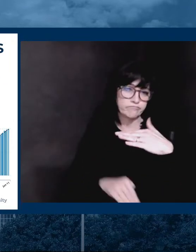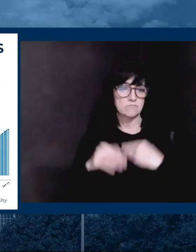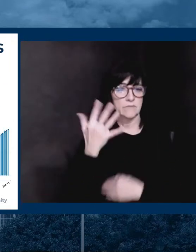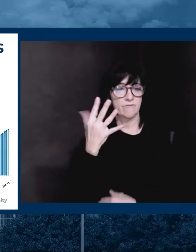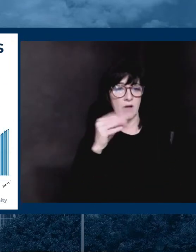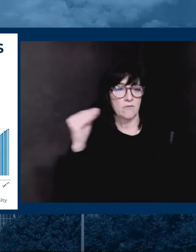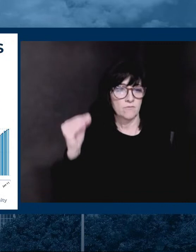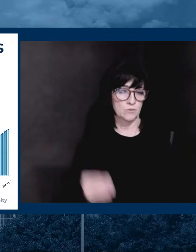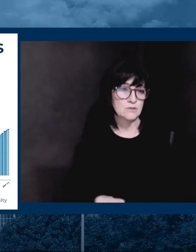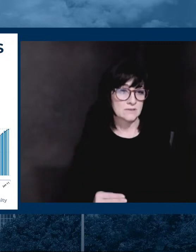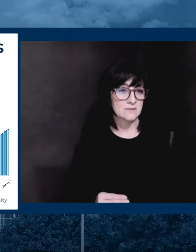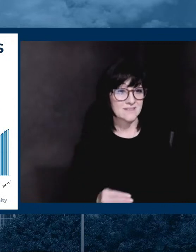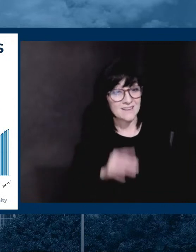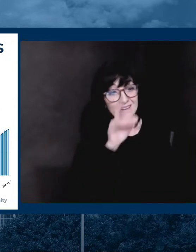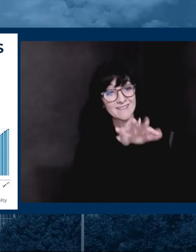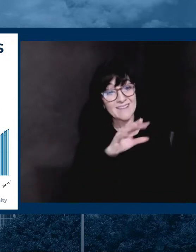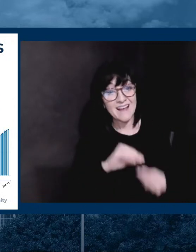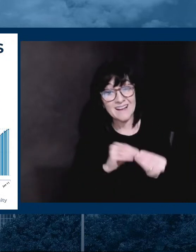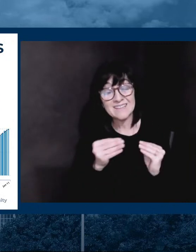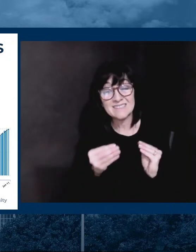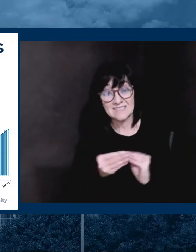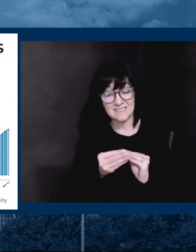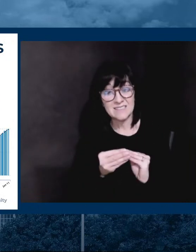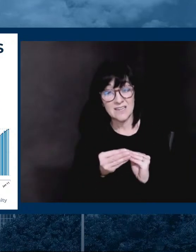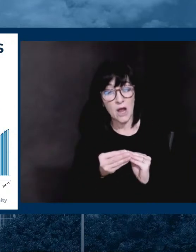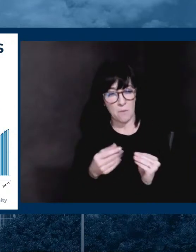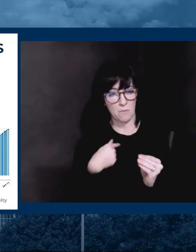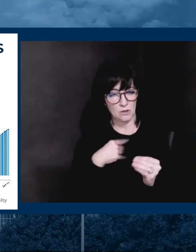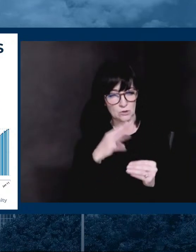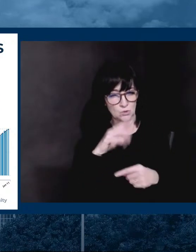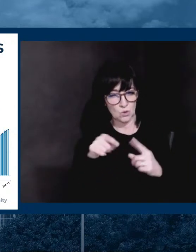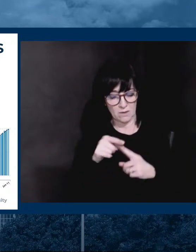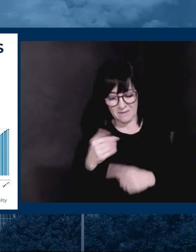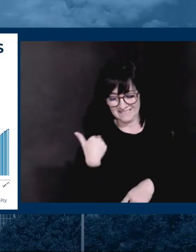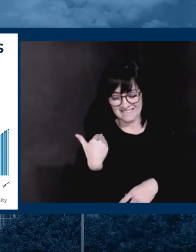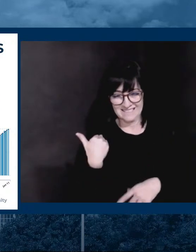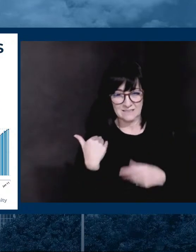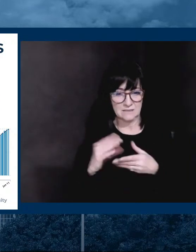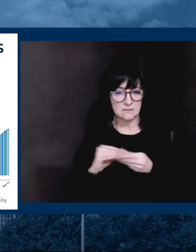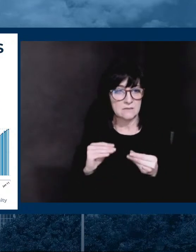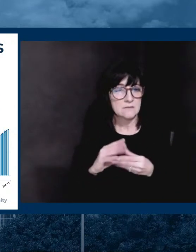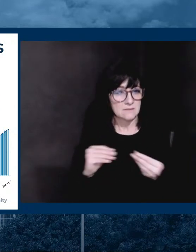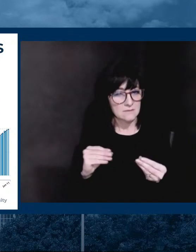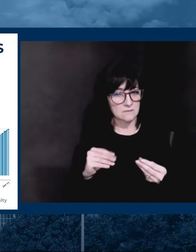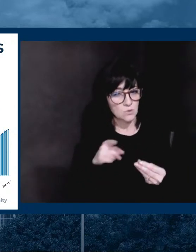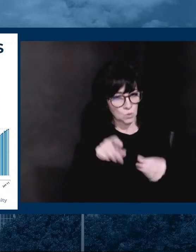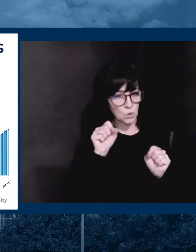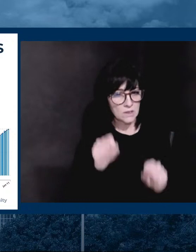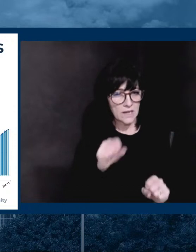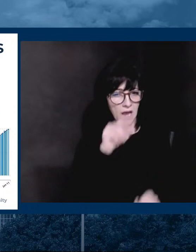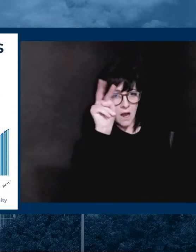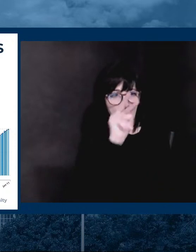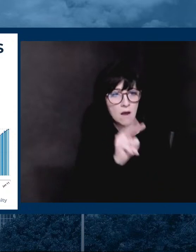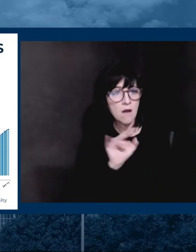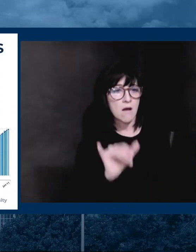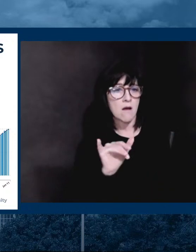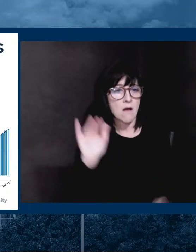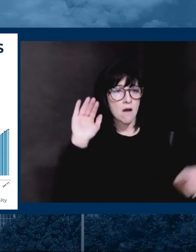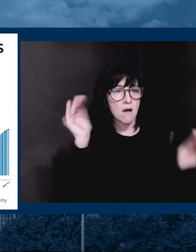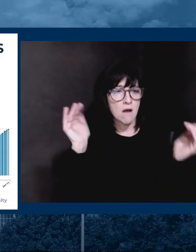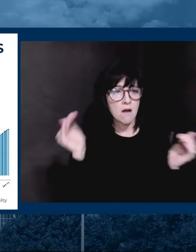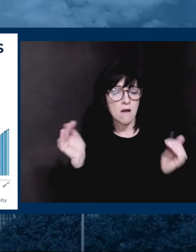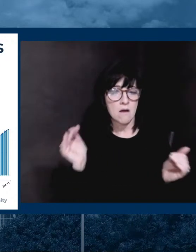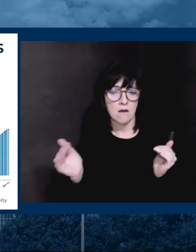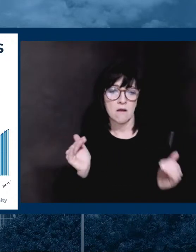to earlier that you can compare more evenly, although we hear from the hospitals earlier on in this